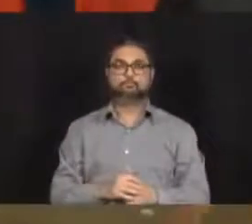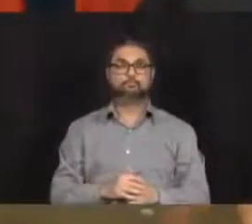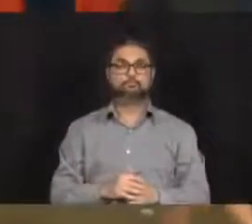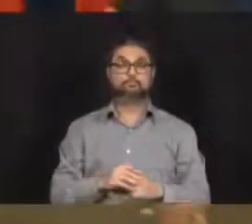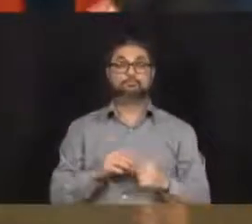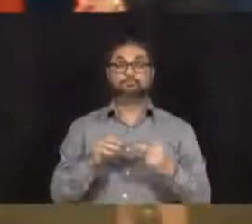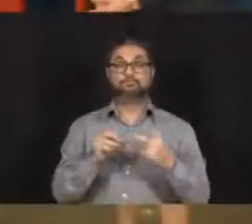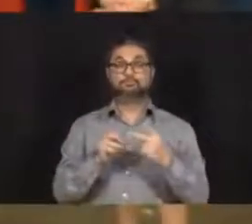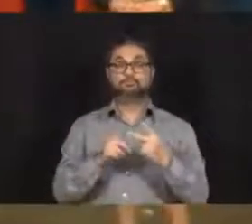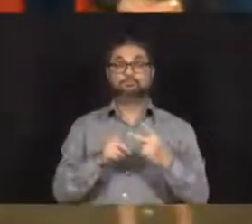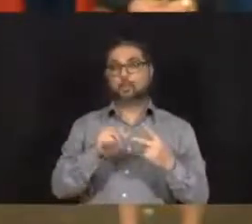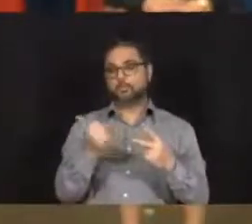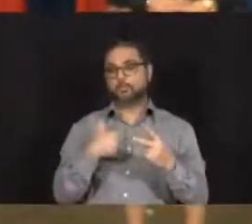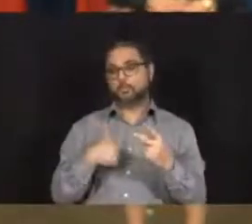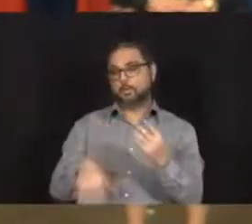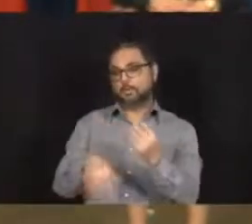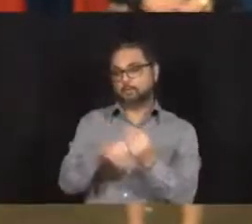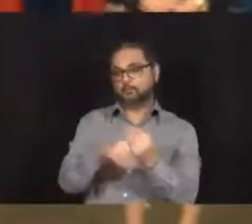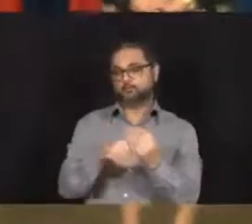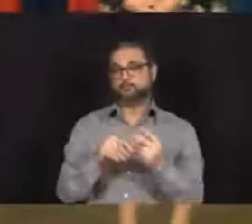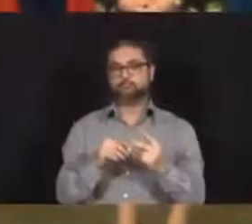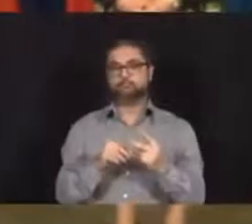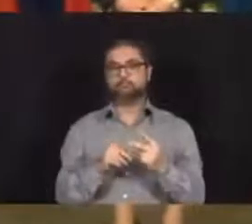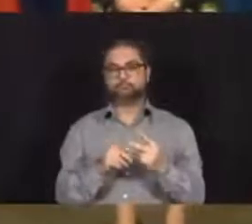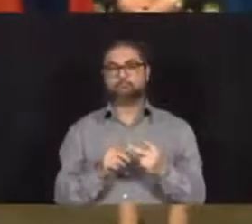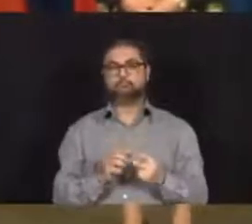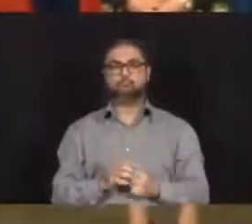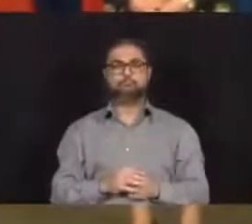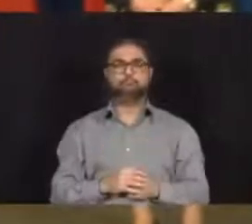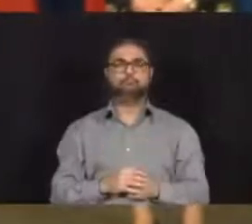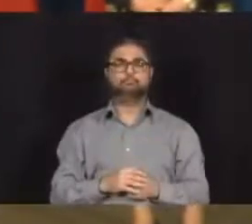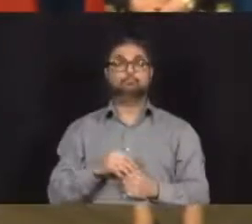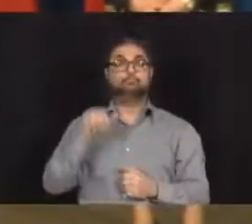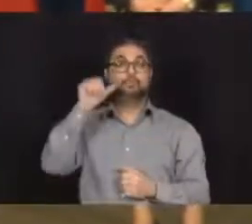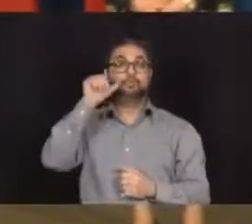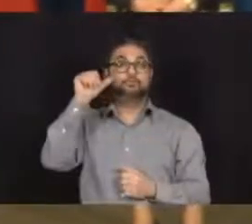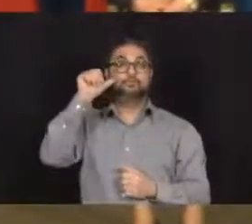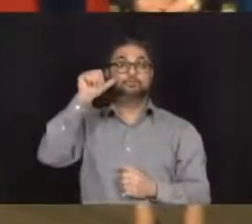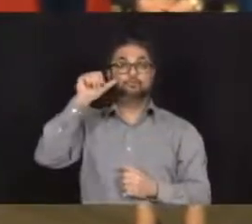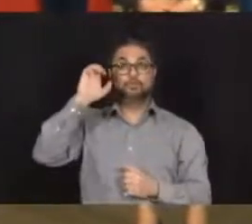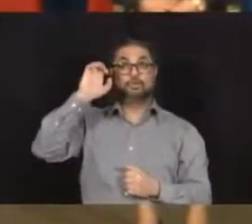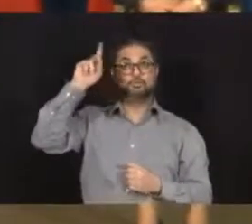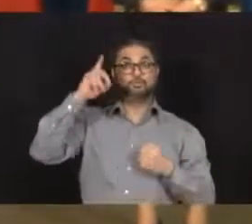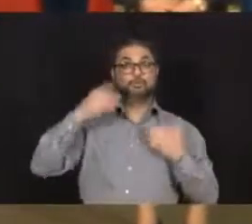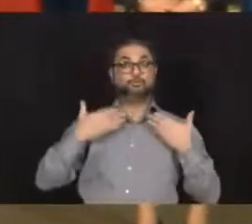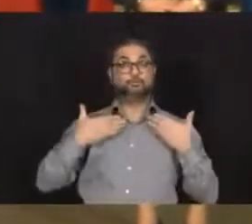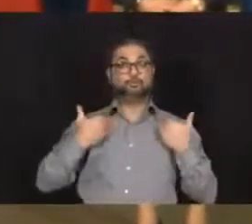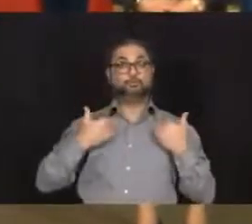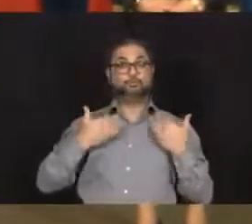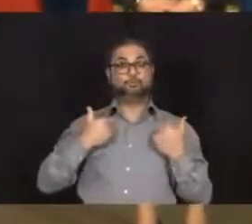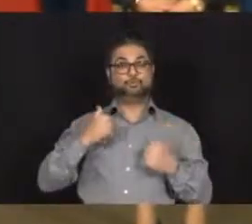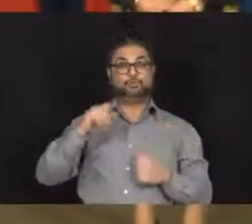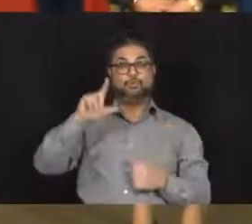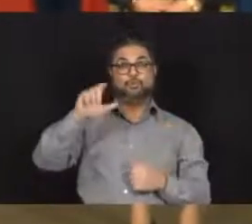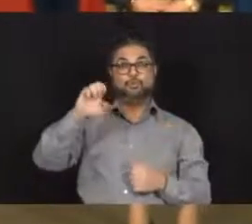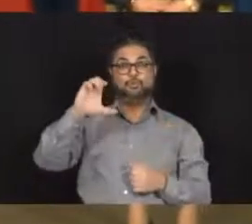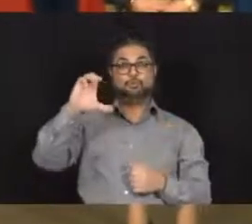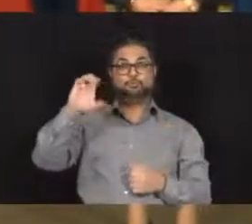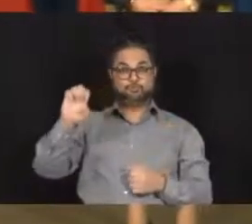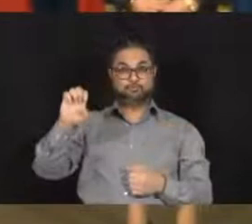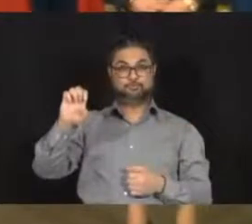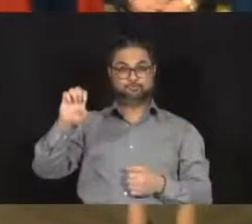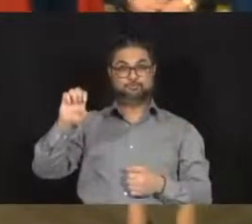well. I asked Minister Lecce yesterday about grocery store workers being added to the list